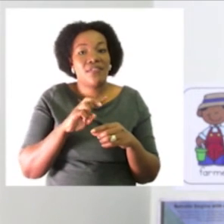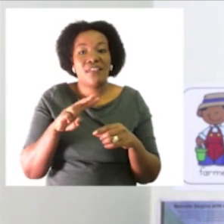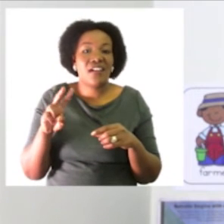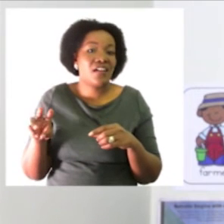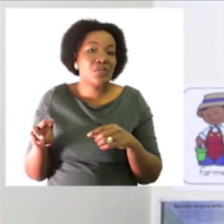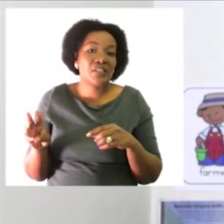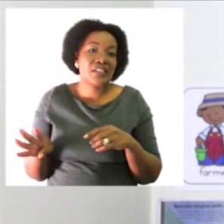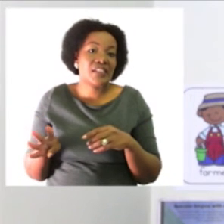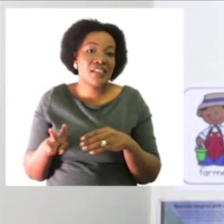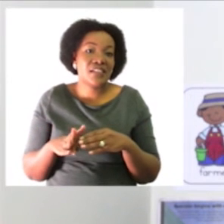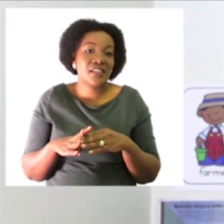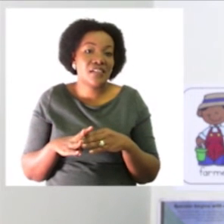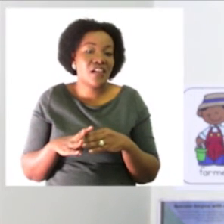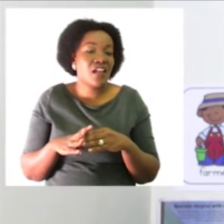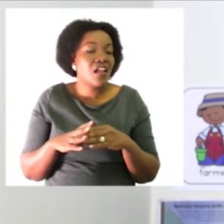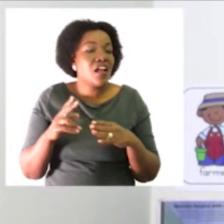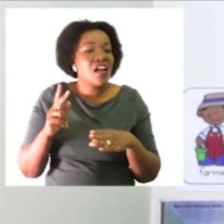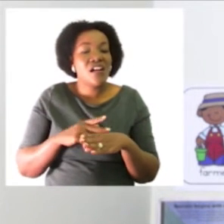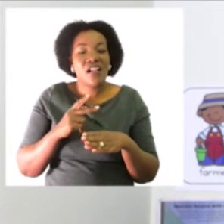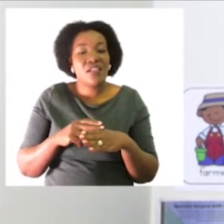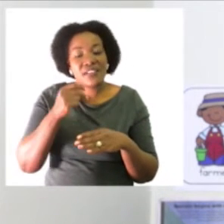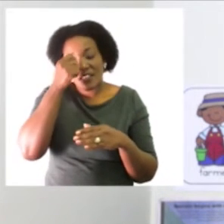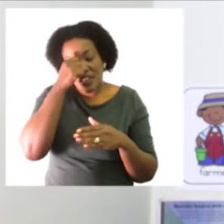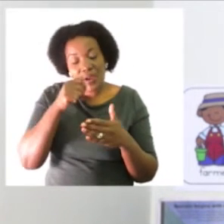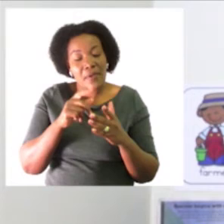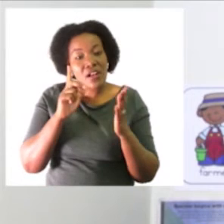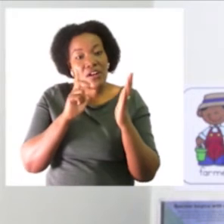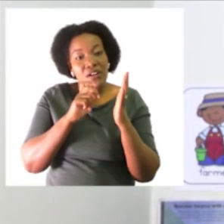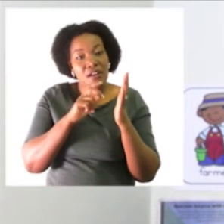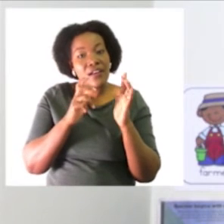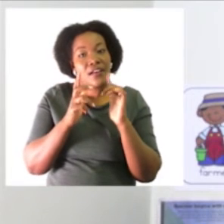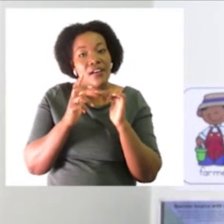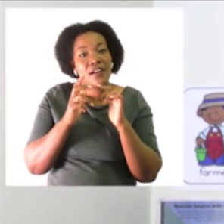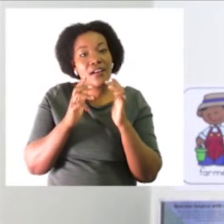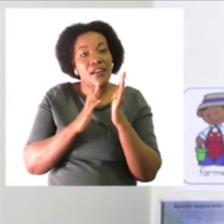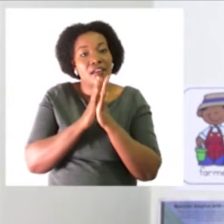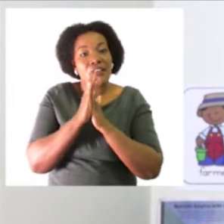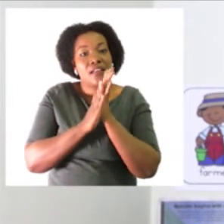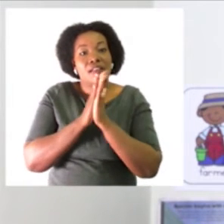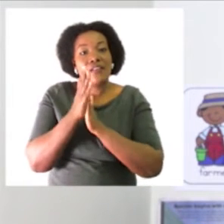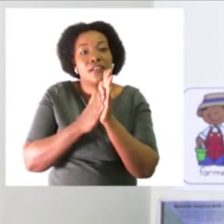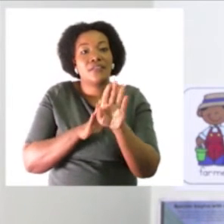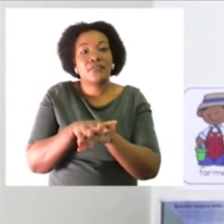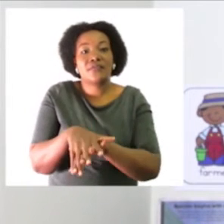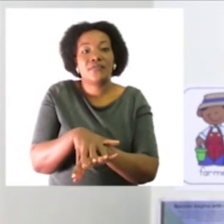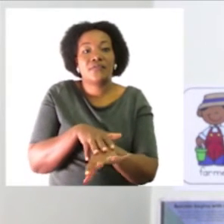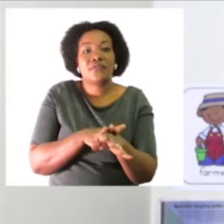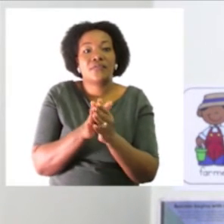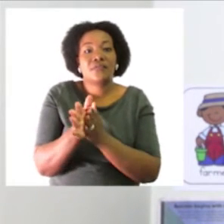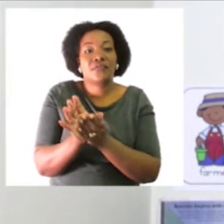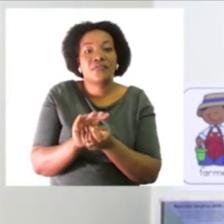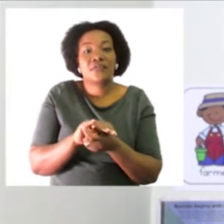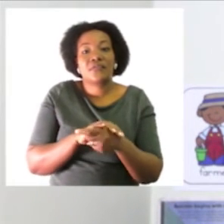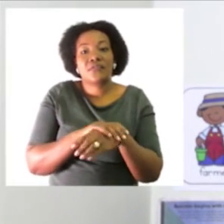Please always do remember to sanitize your hands, to keep your hands free of